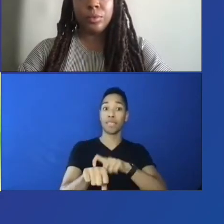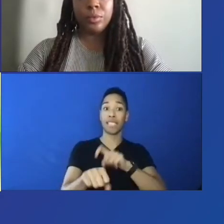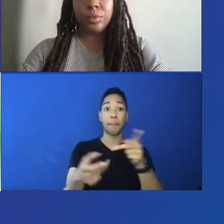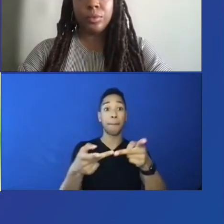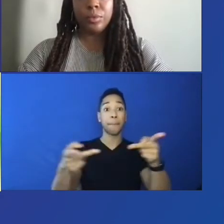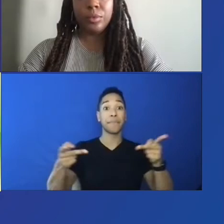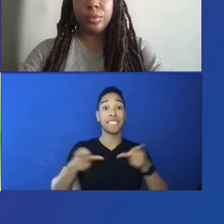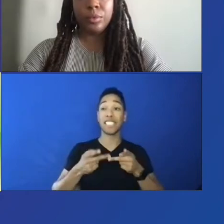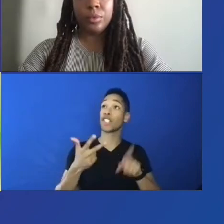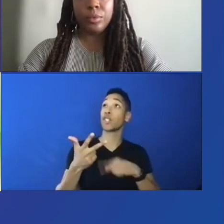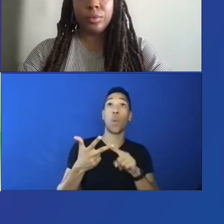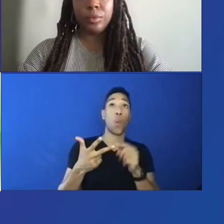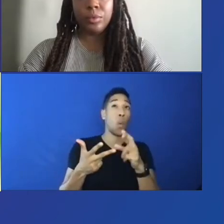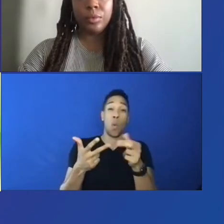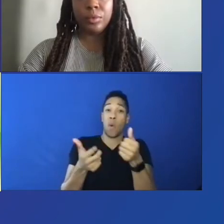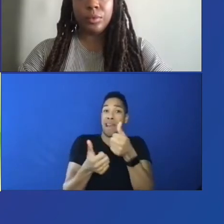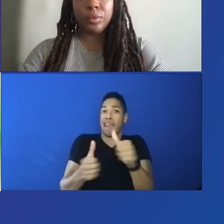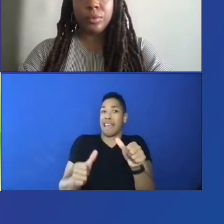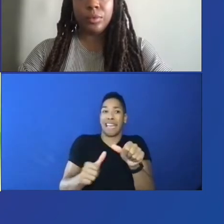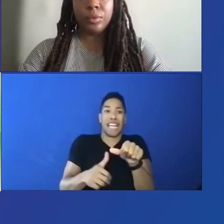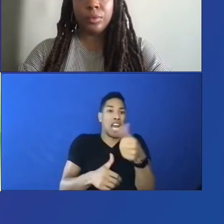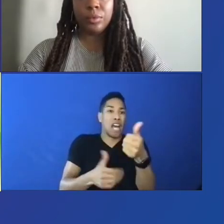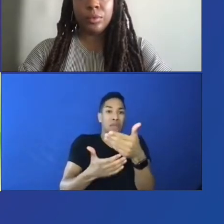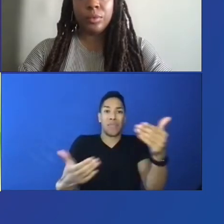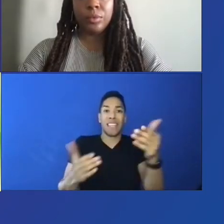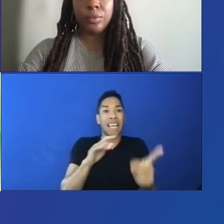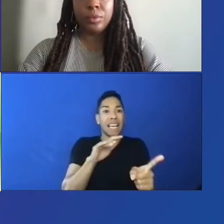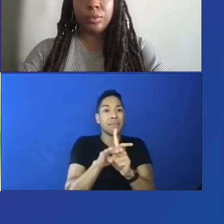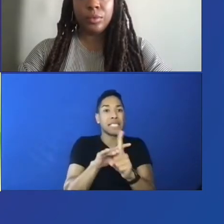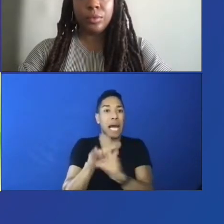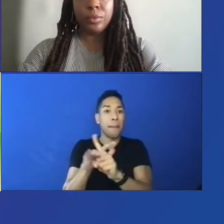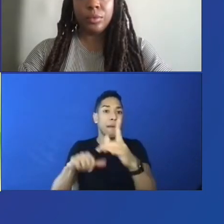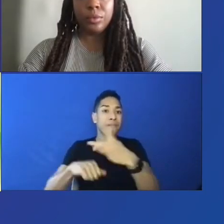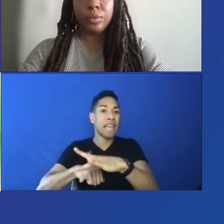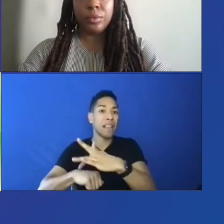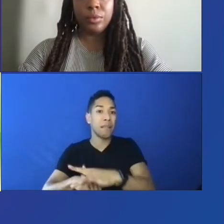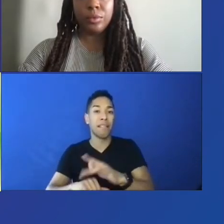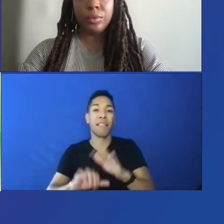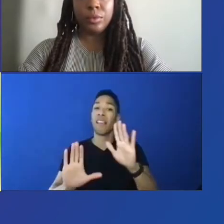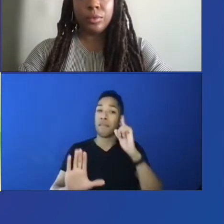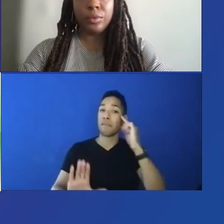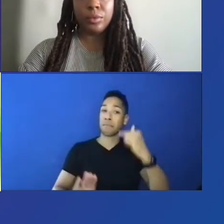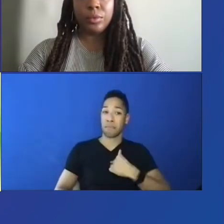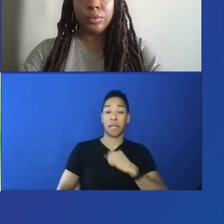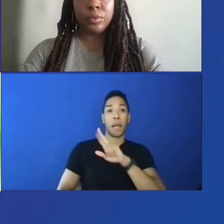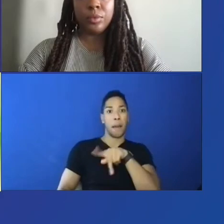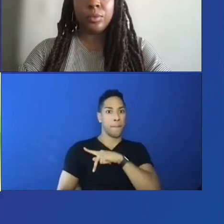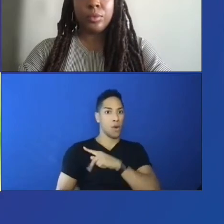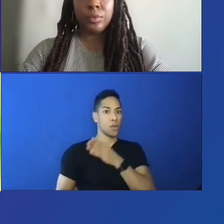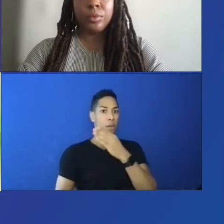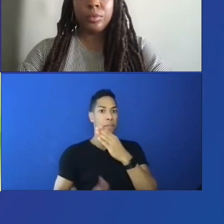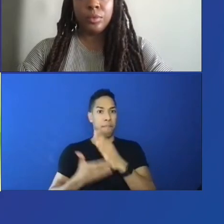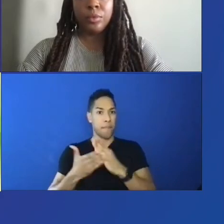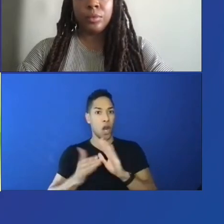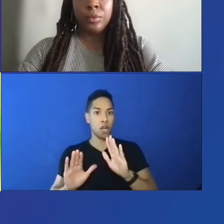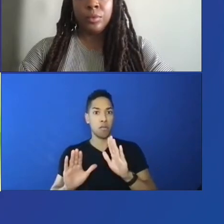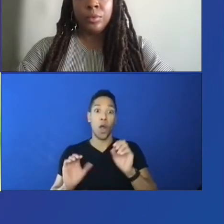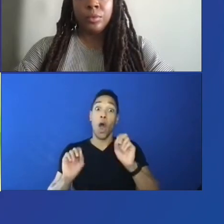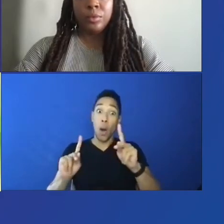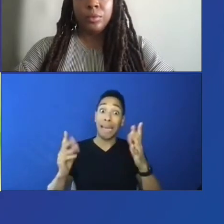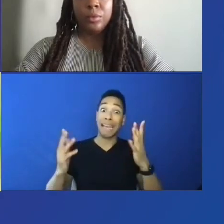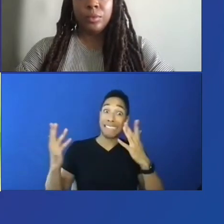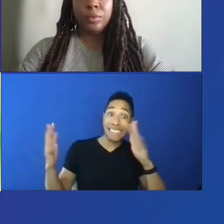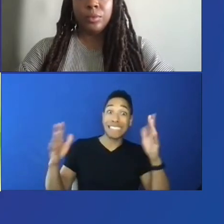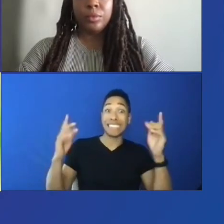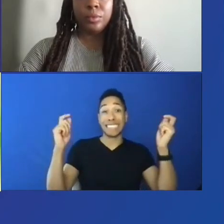position, or any other number of things. And so I think for me, there's a personal side of it, which is, okay, we can stop celebrating